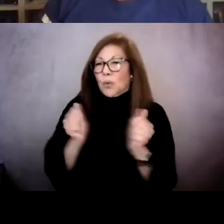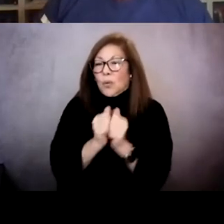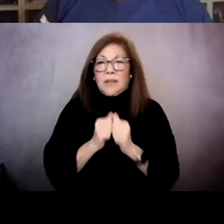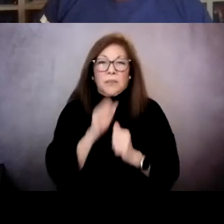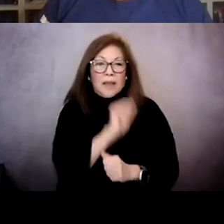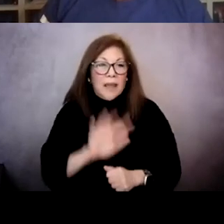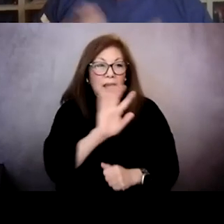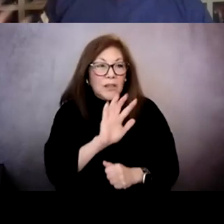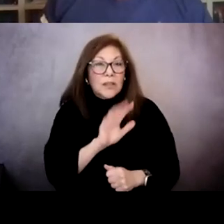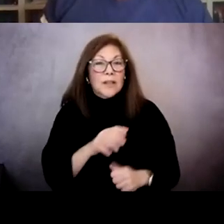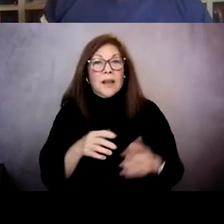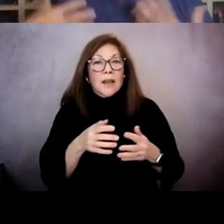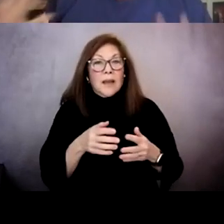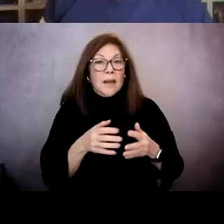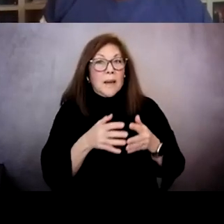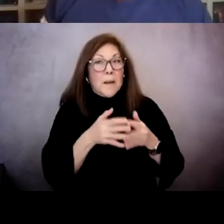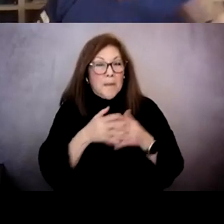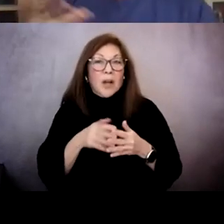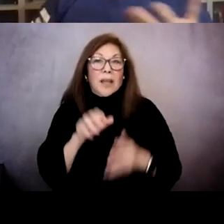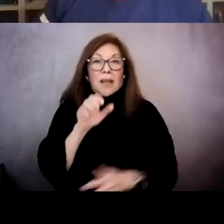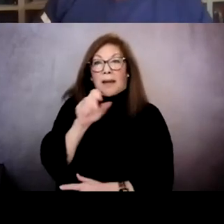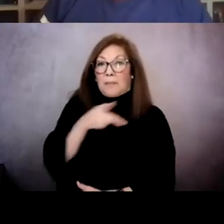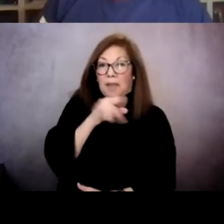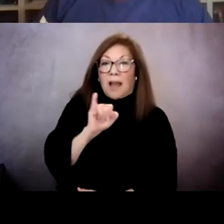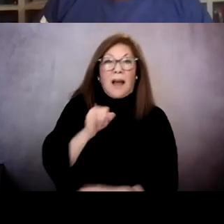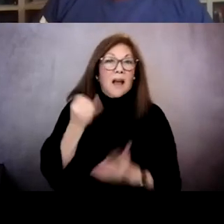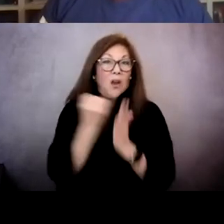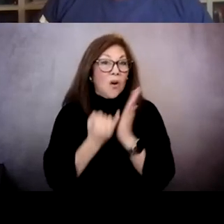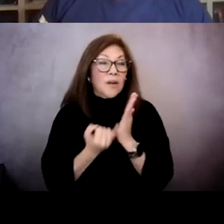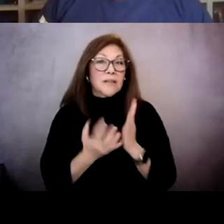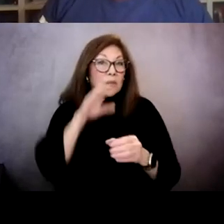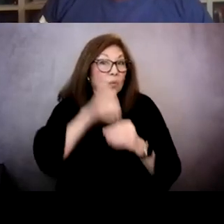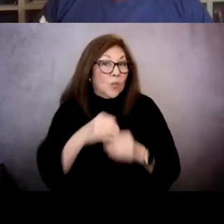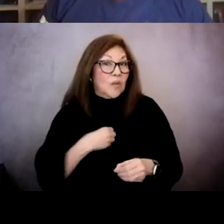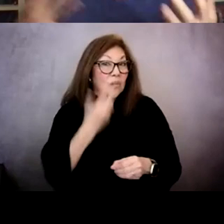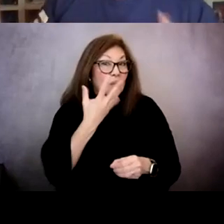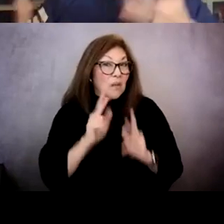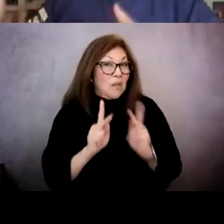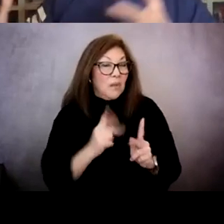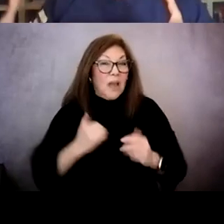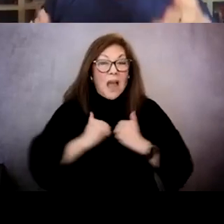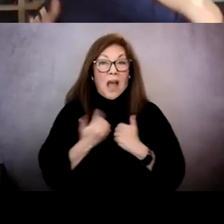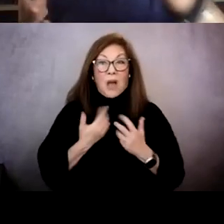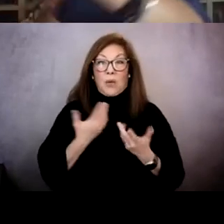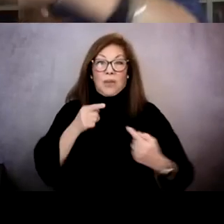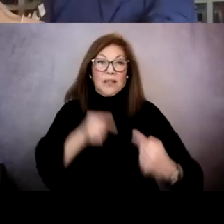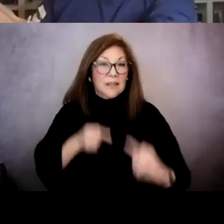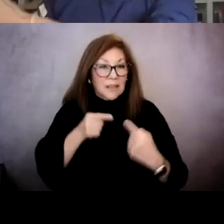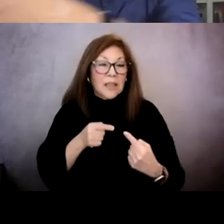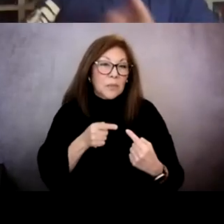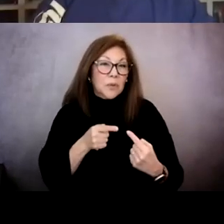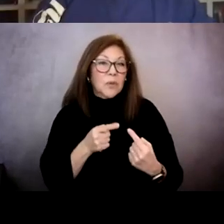American and Pacific Islander artists and audiences into spaces with white folks? How do we grapple with